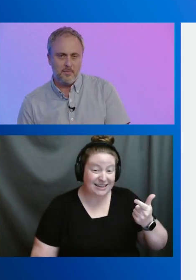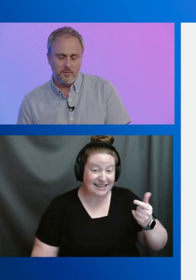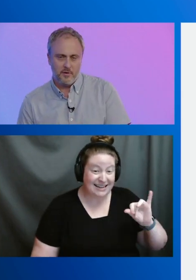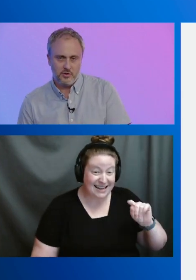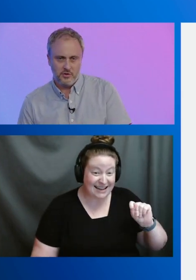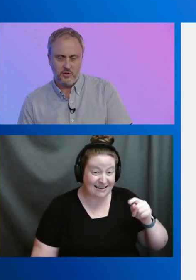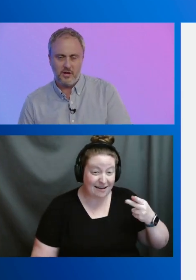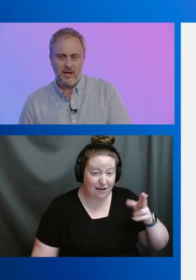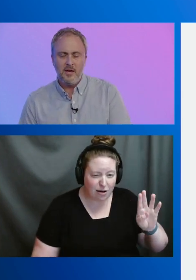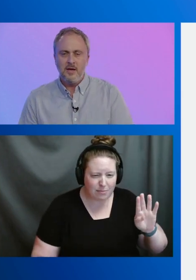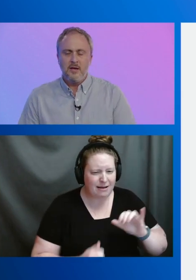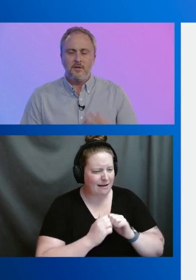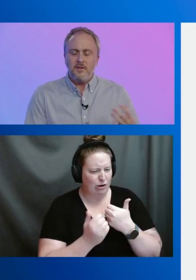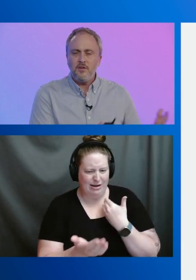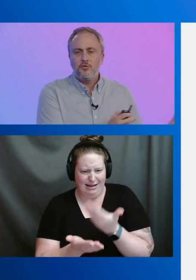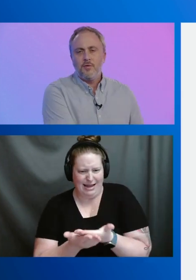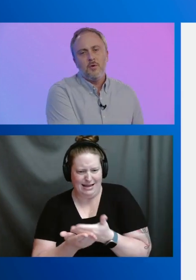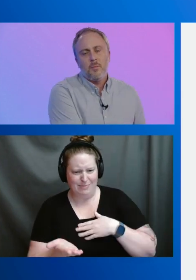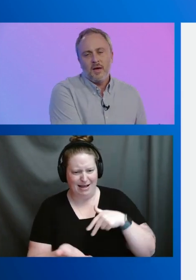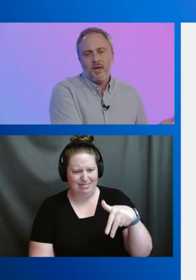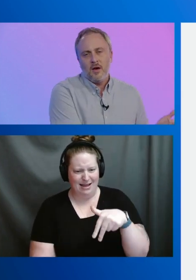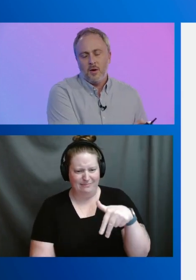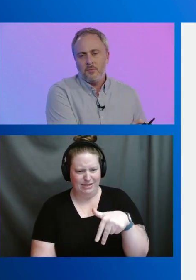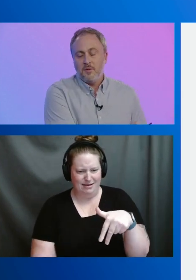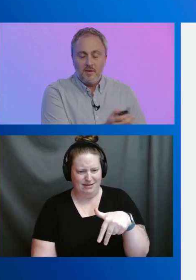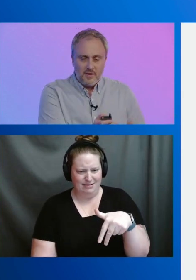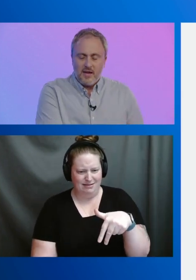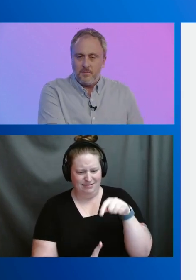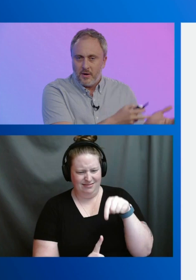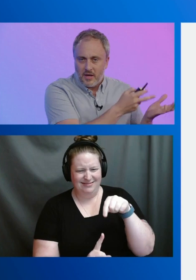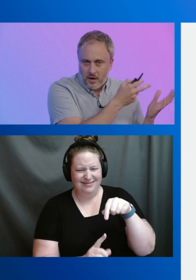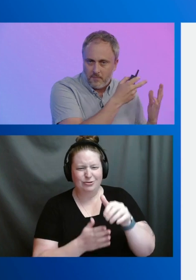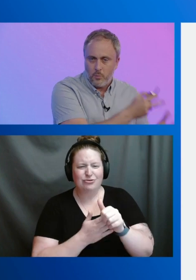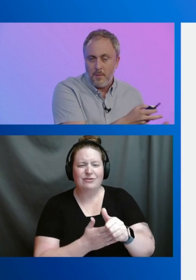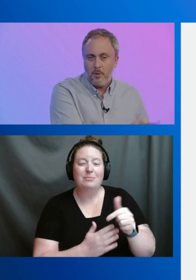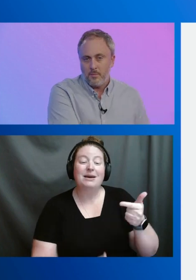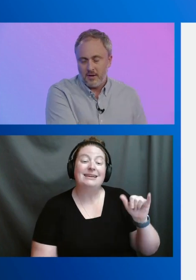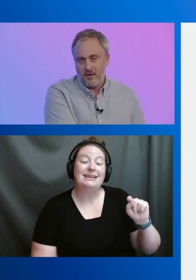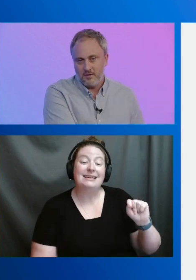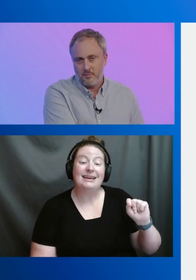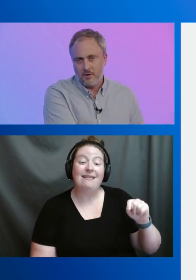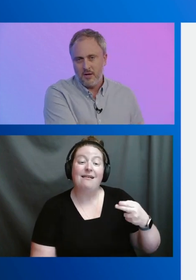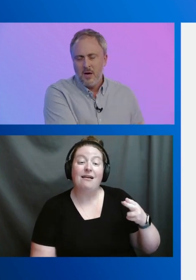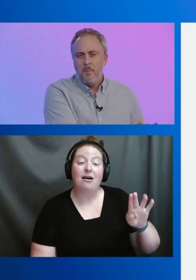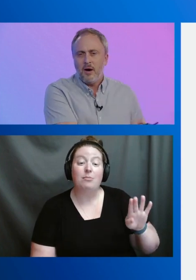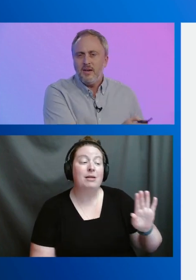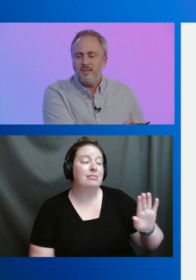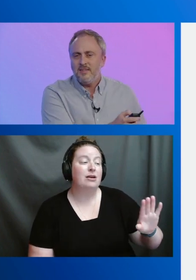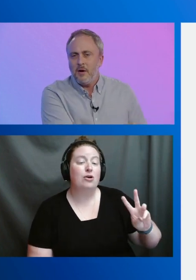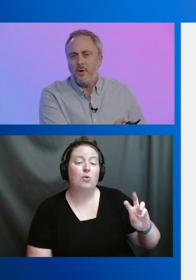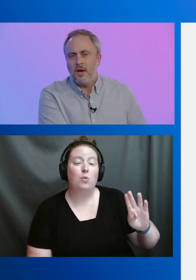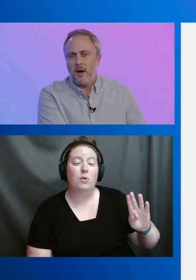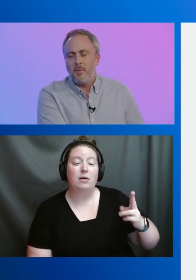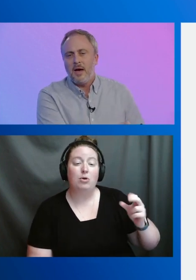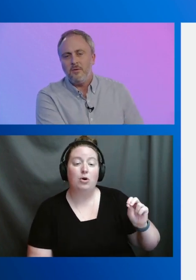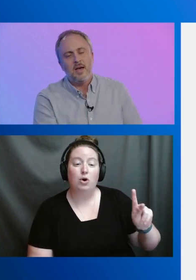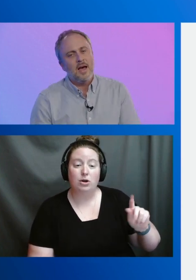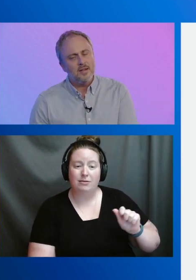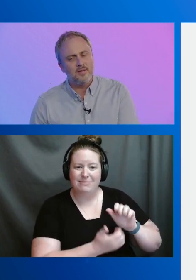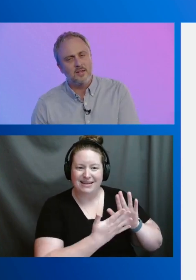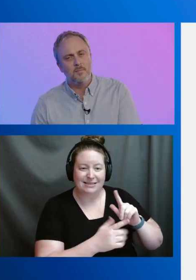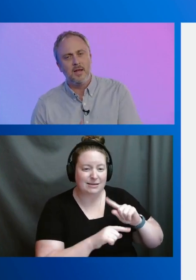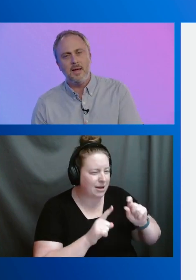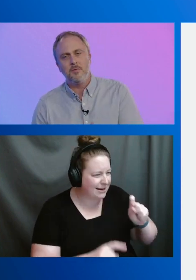actual Lambda function, okay? So this is driven by GitHub's, in this case, by GitHub's webhook mechanism, right? But I need to tell GitHub how